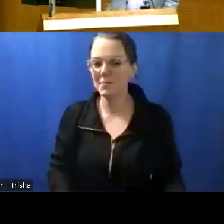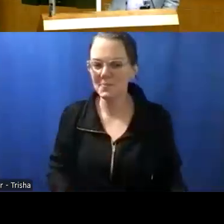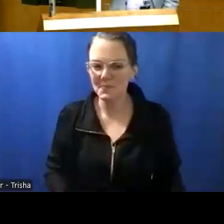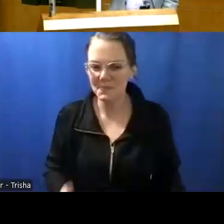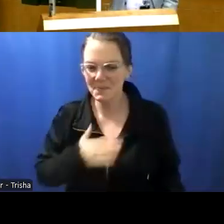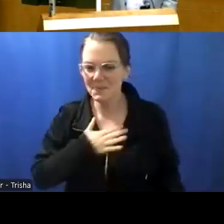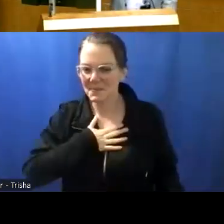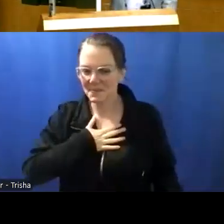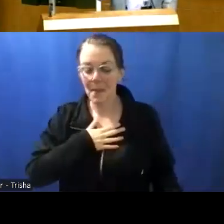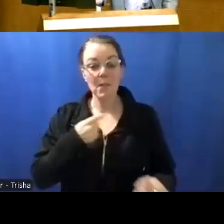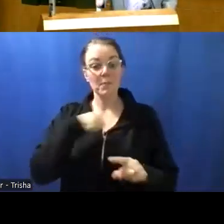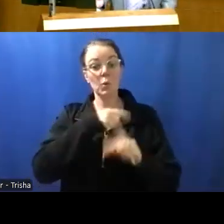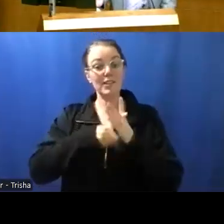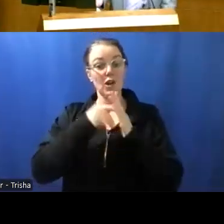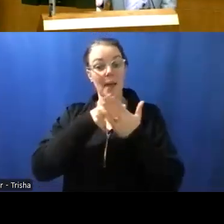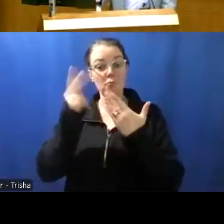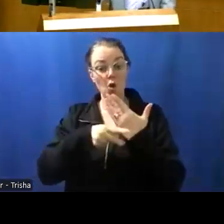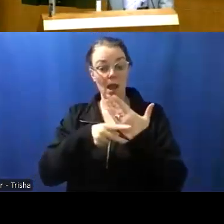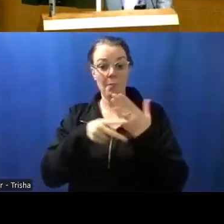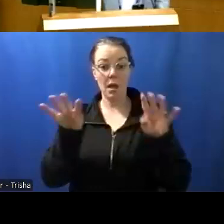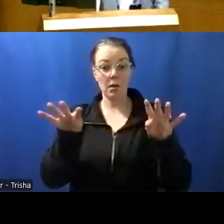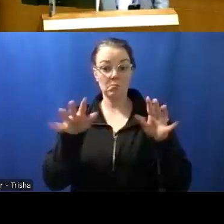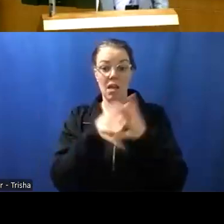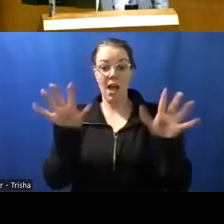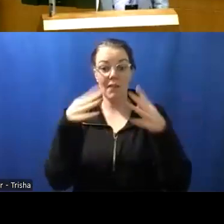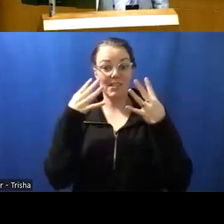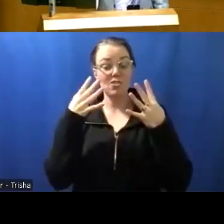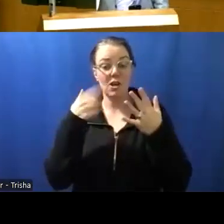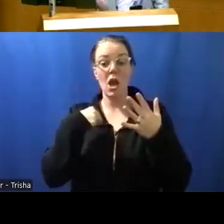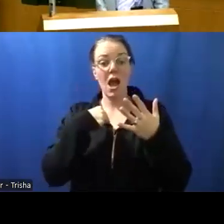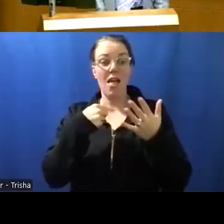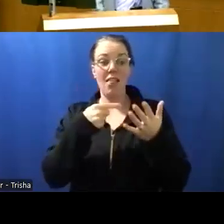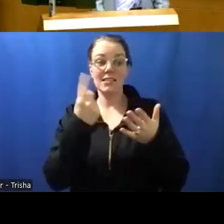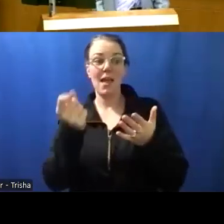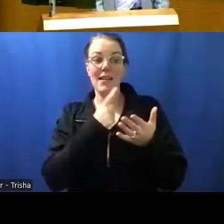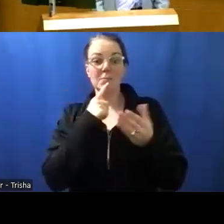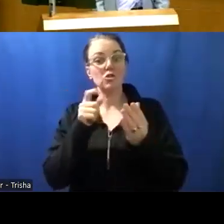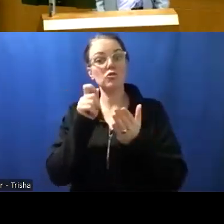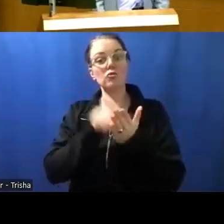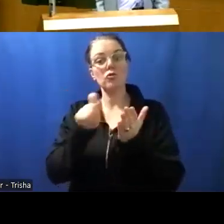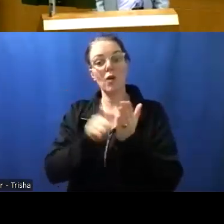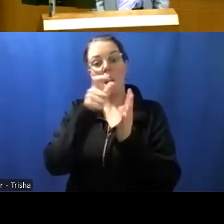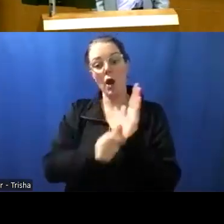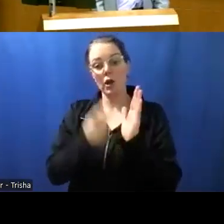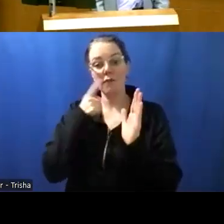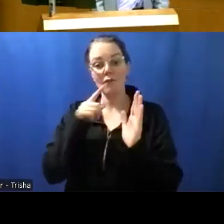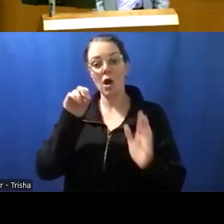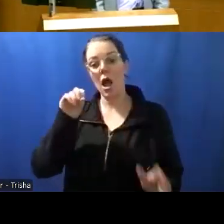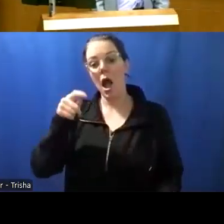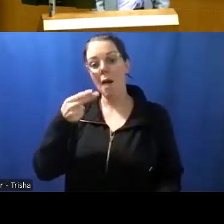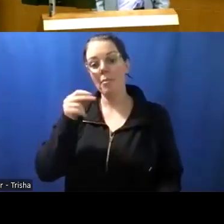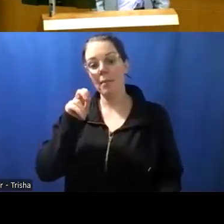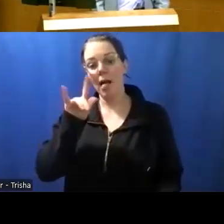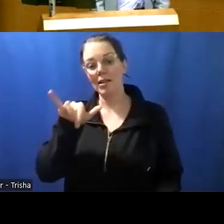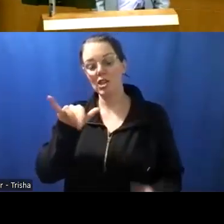But we started this program. It's got a fair amount of attention. In fact, I was asked to write this article for this ophthalmology nurses journal, which I'd never